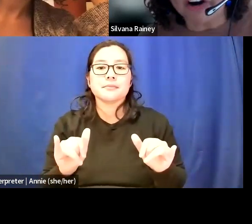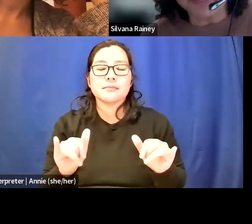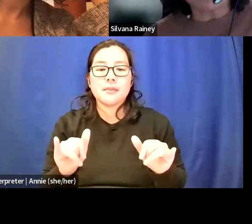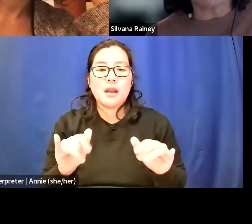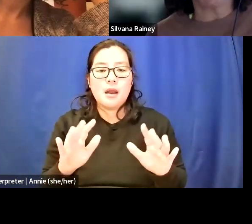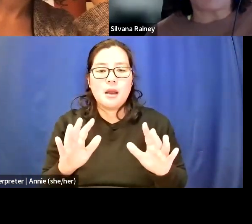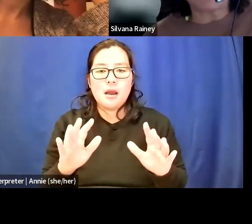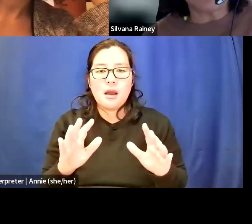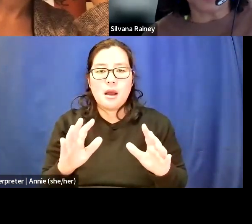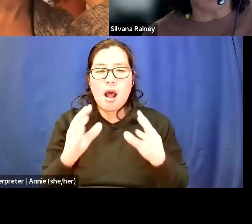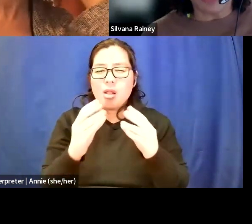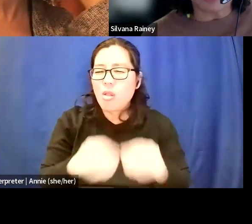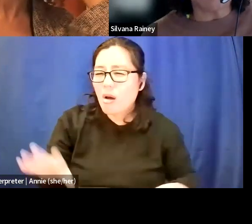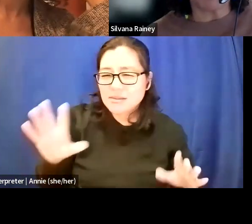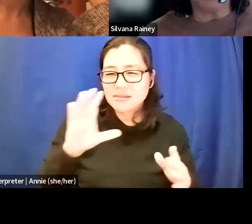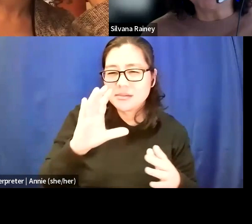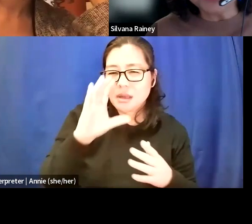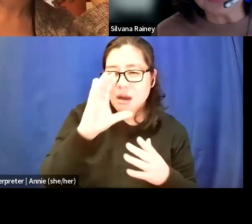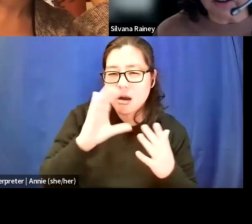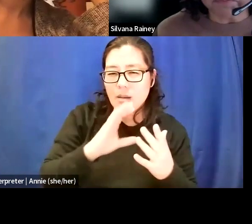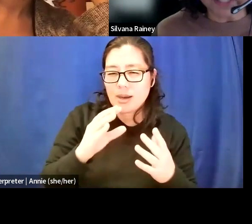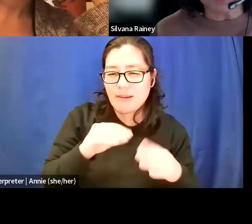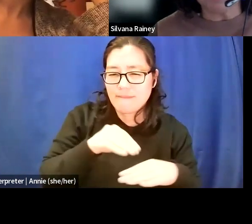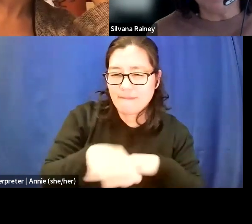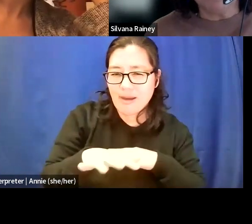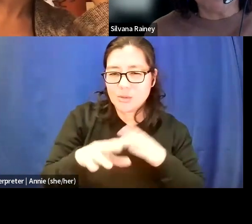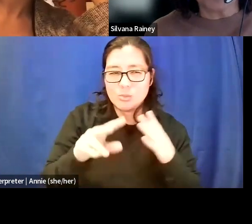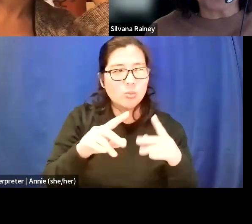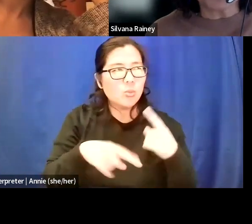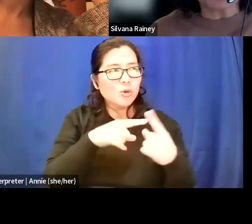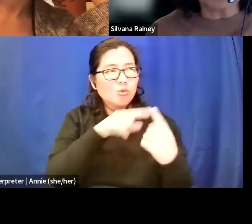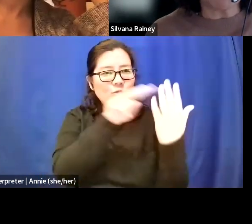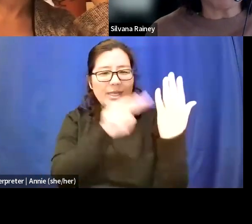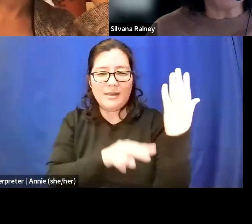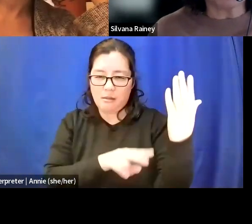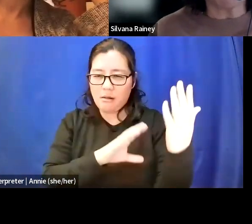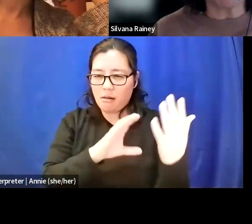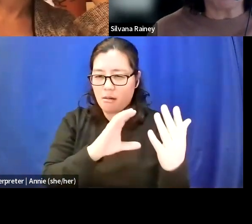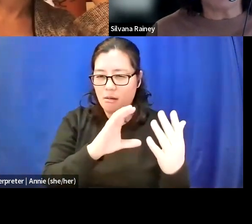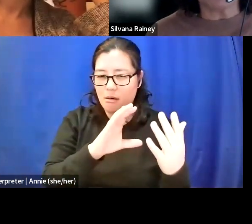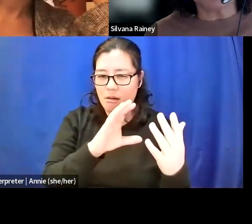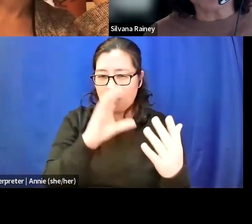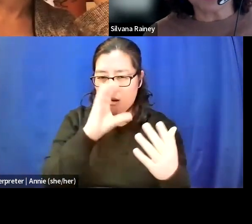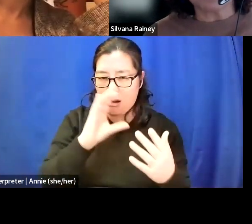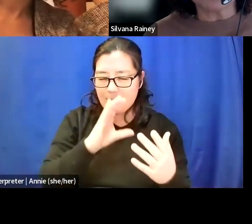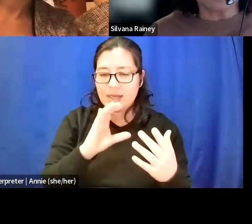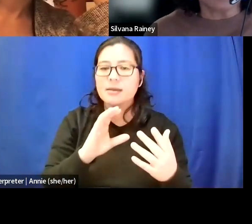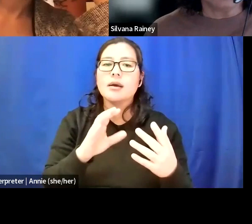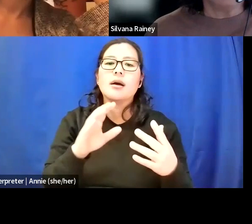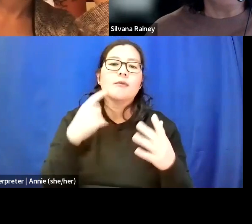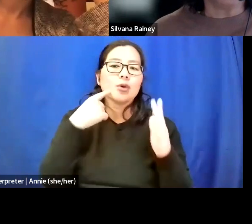the comic effect that you have when you read a comic, which is the separation of the panels,